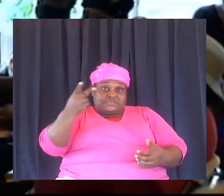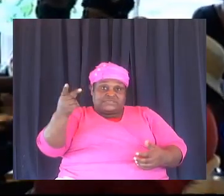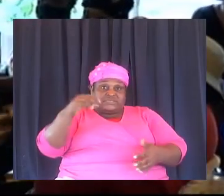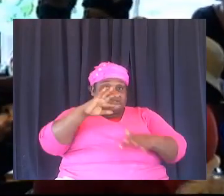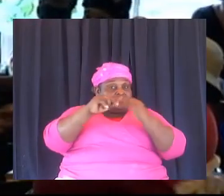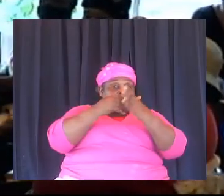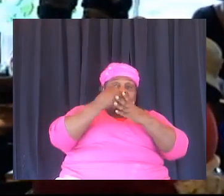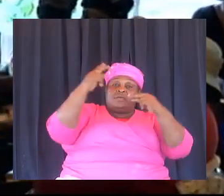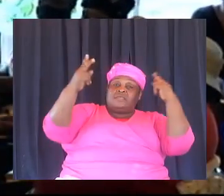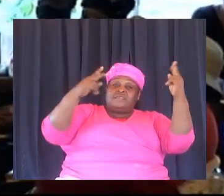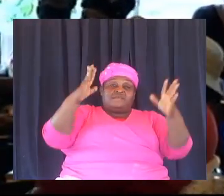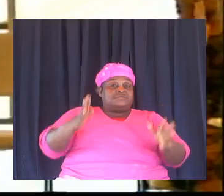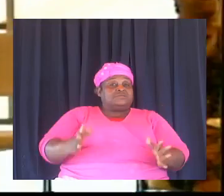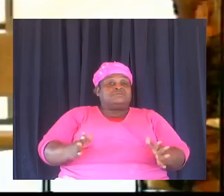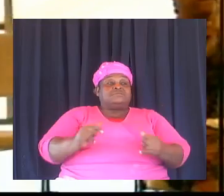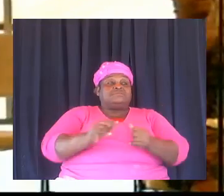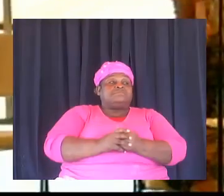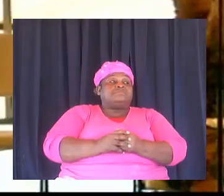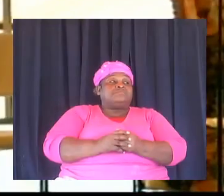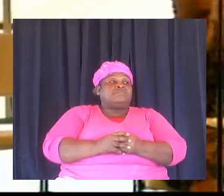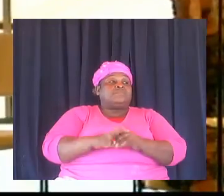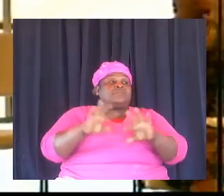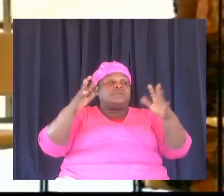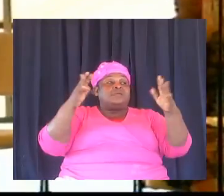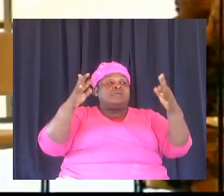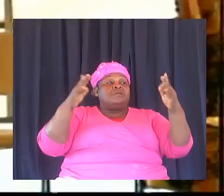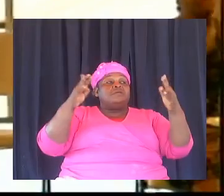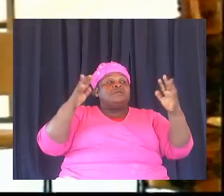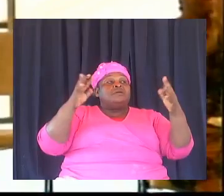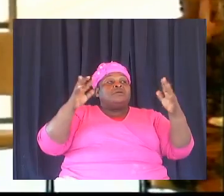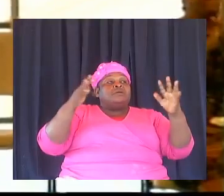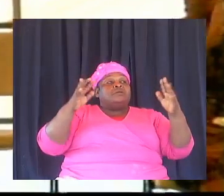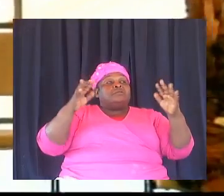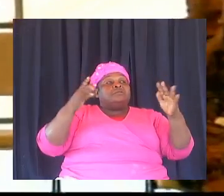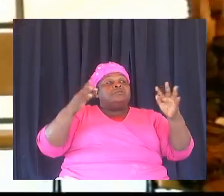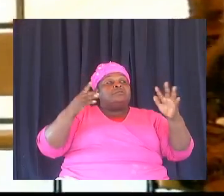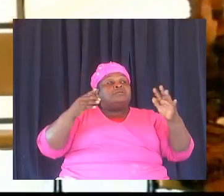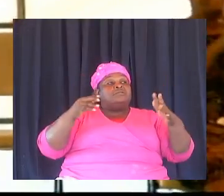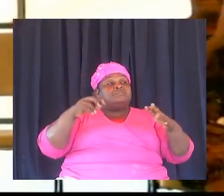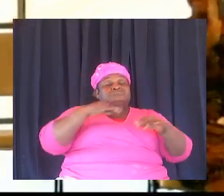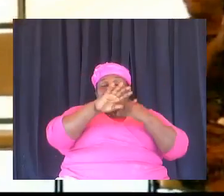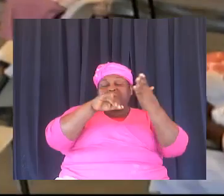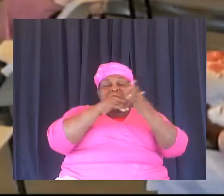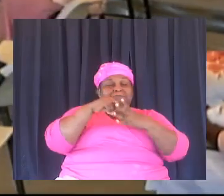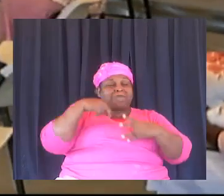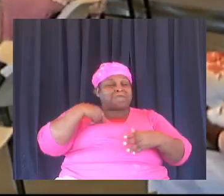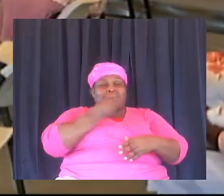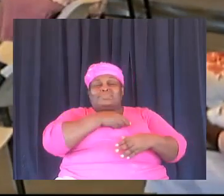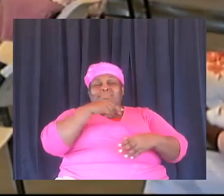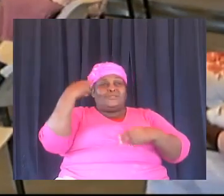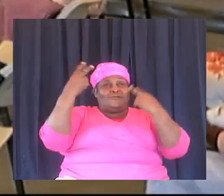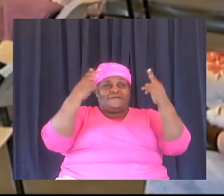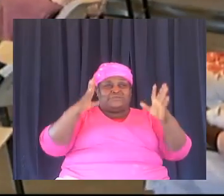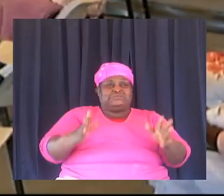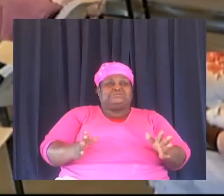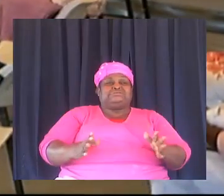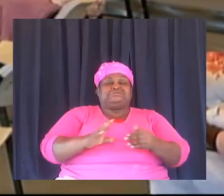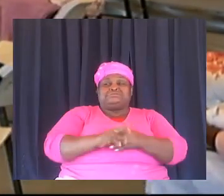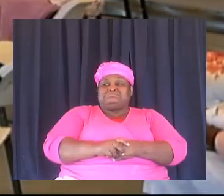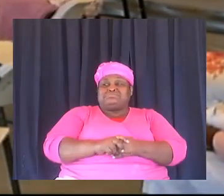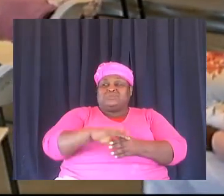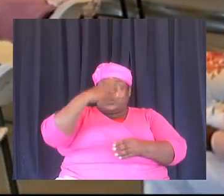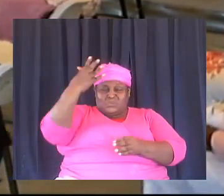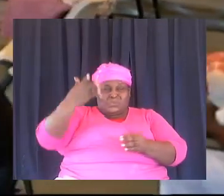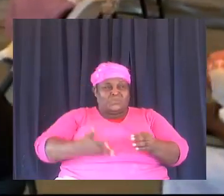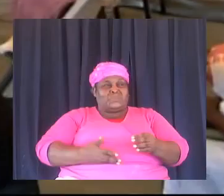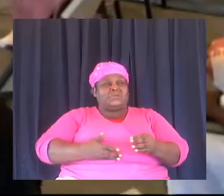God, praise God, praise God. Come on, put our hands together some more as we make welcomed in the house